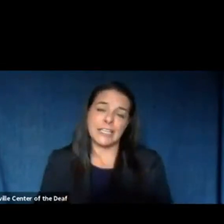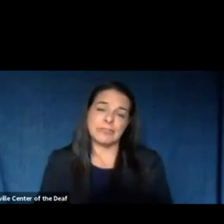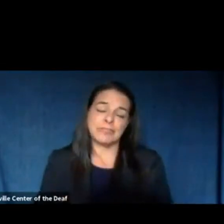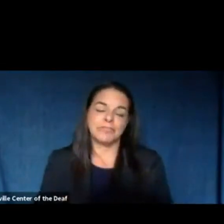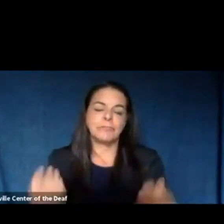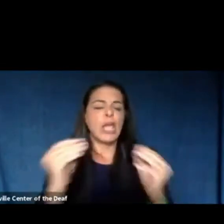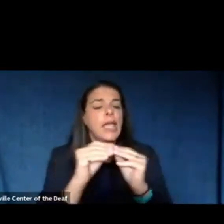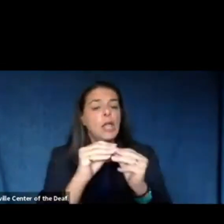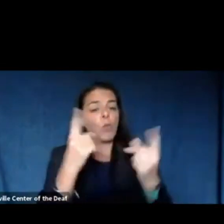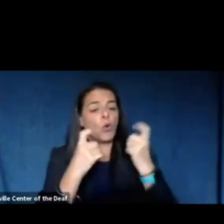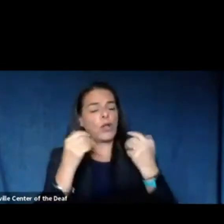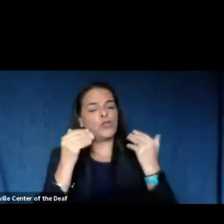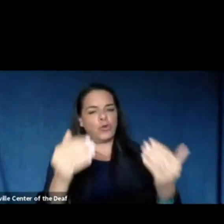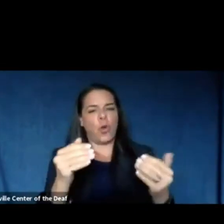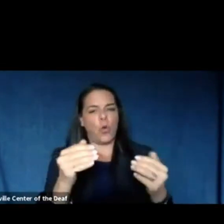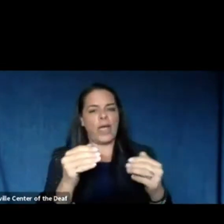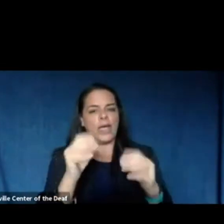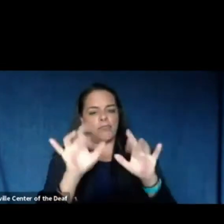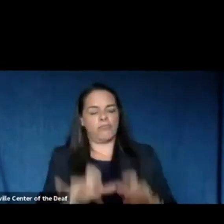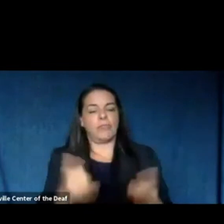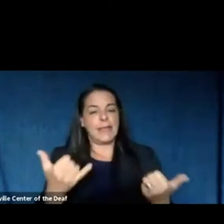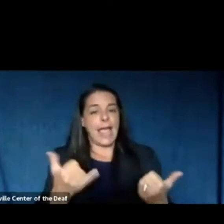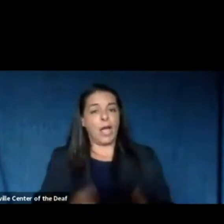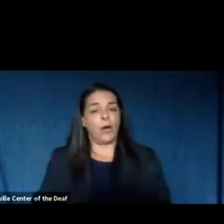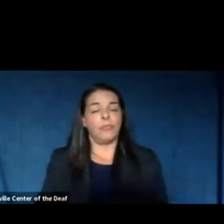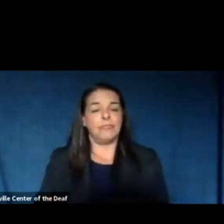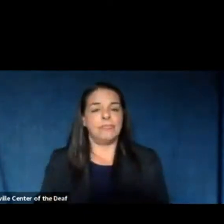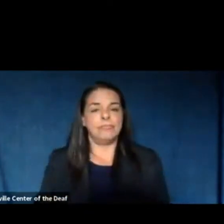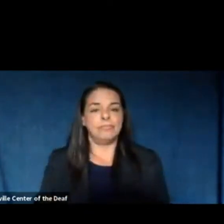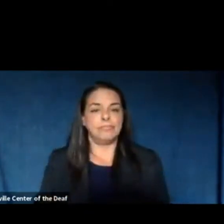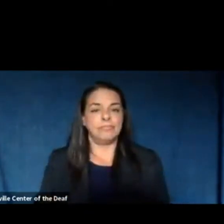questions? Please go ahead and submit them now.